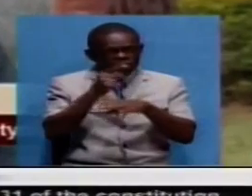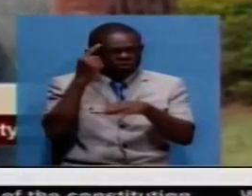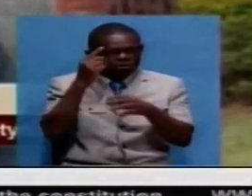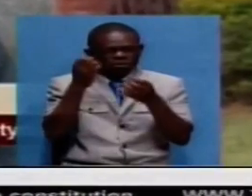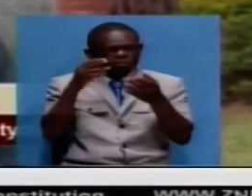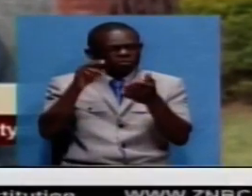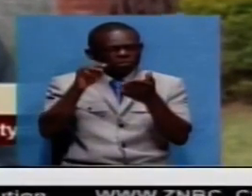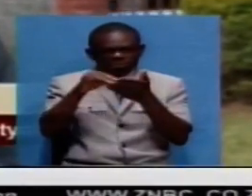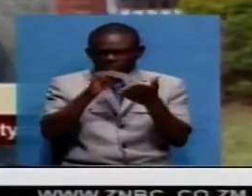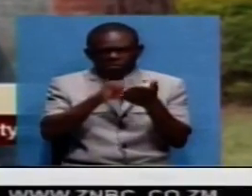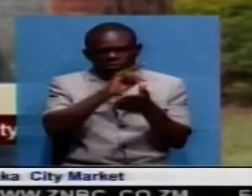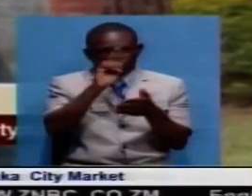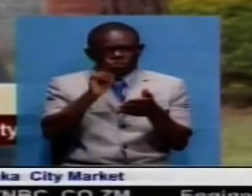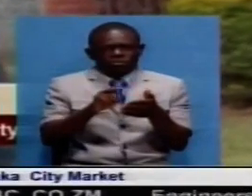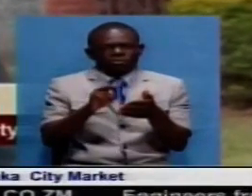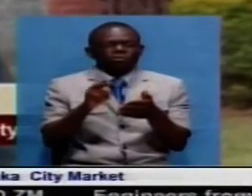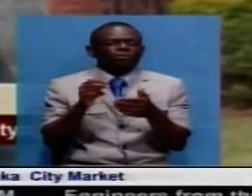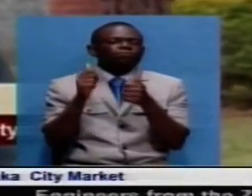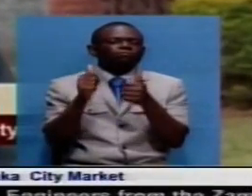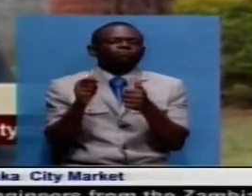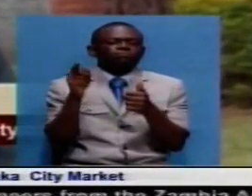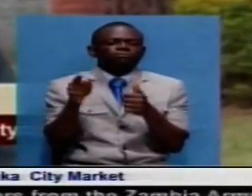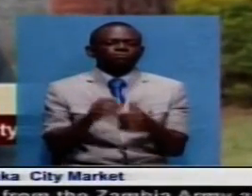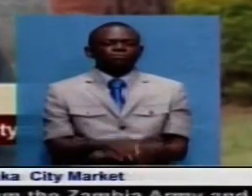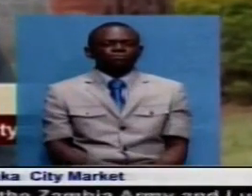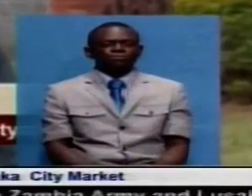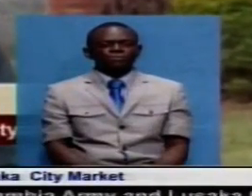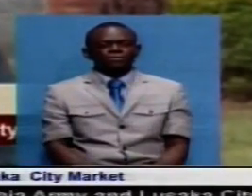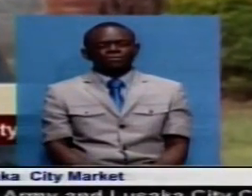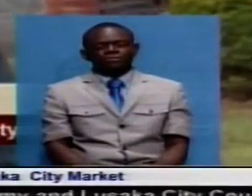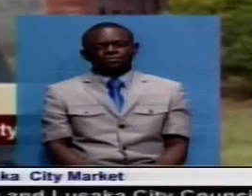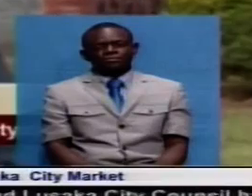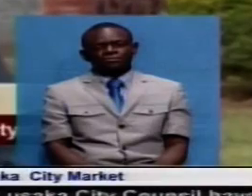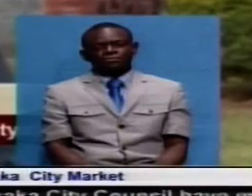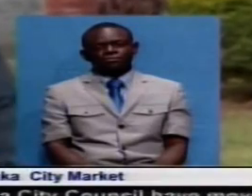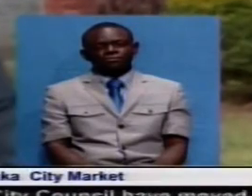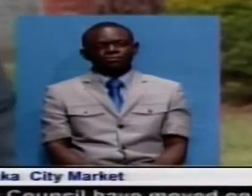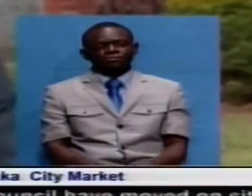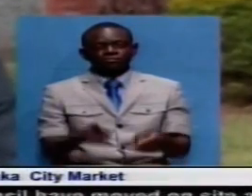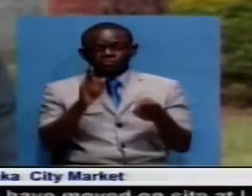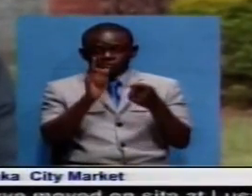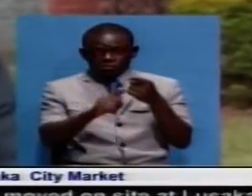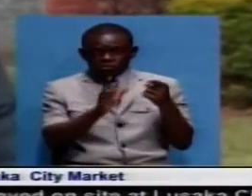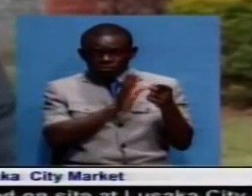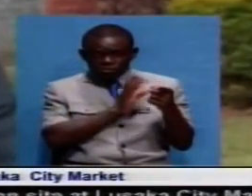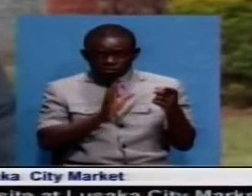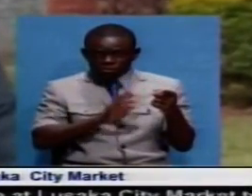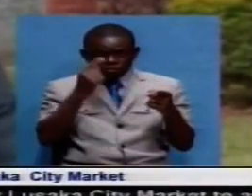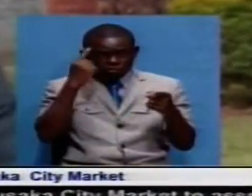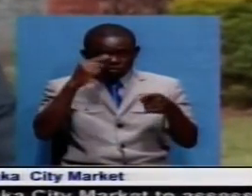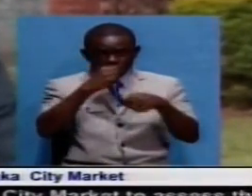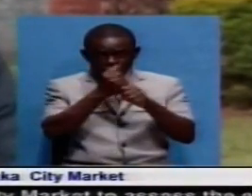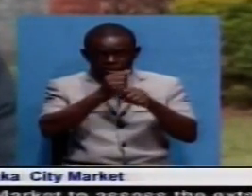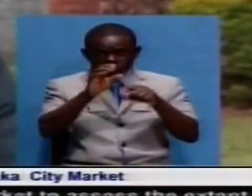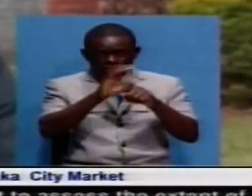have these developments at Newcant and the new cement plant that is to be commissioned by His Excellency Edgar